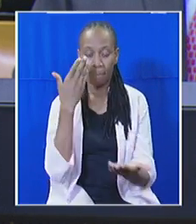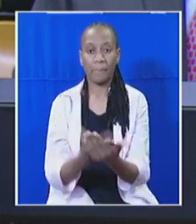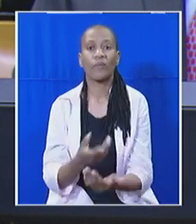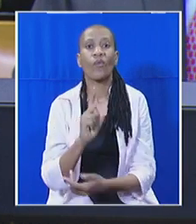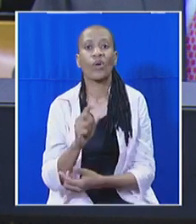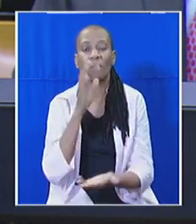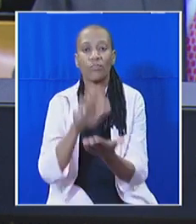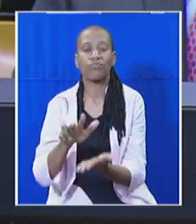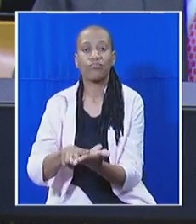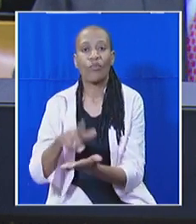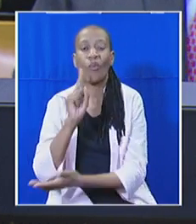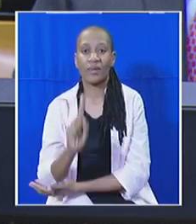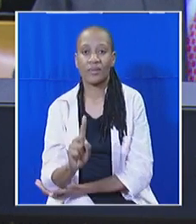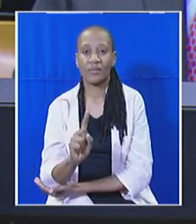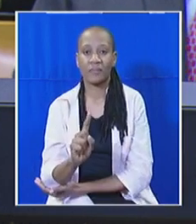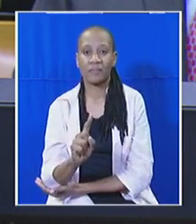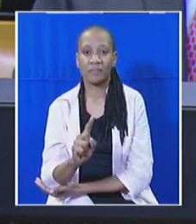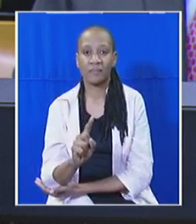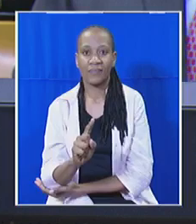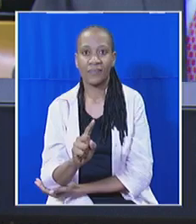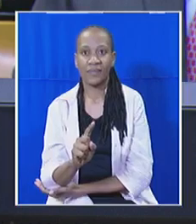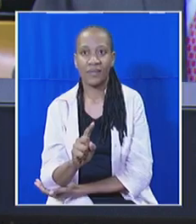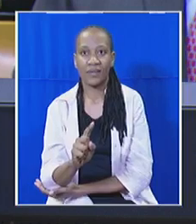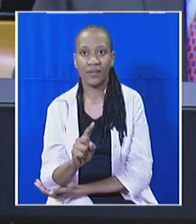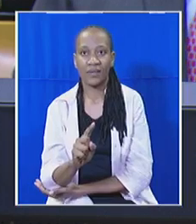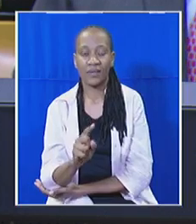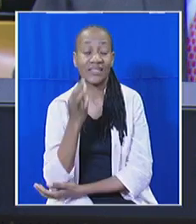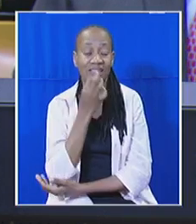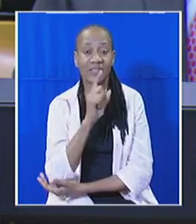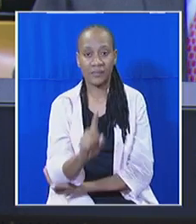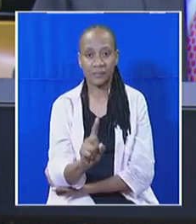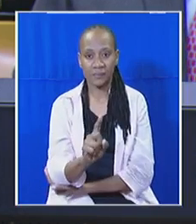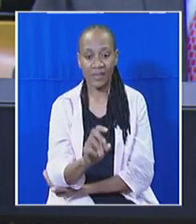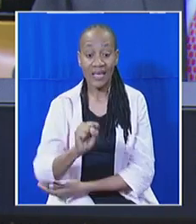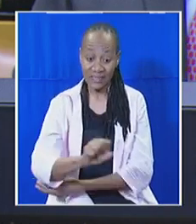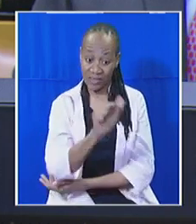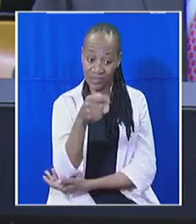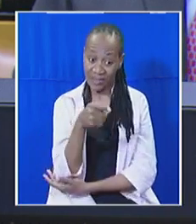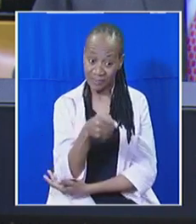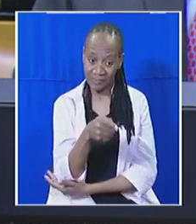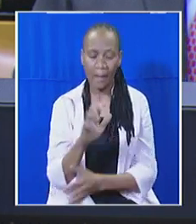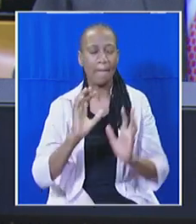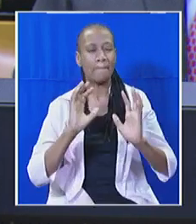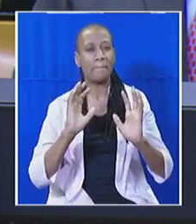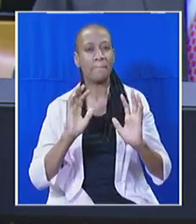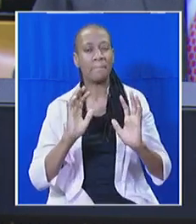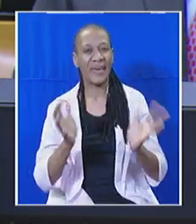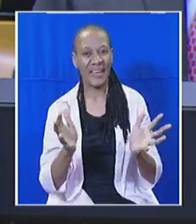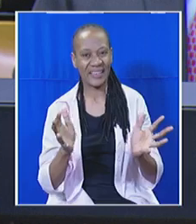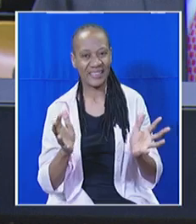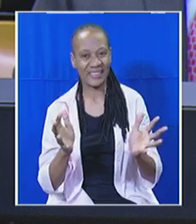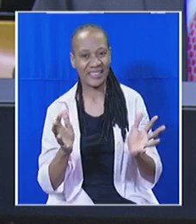is directed us at South Africa. It simply says, South Africa, being the biggest economy in the